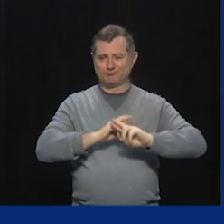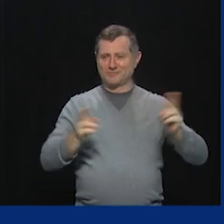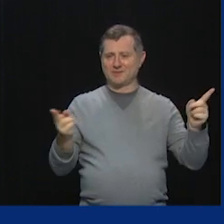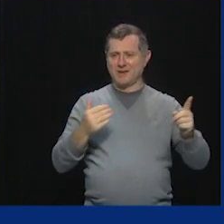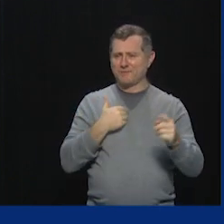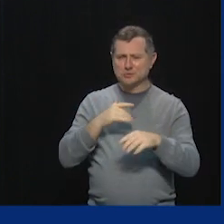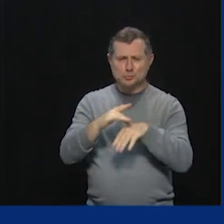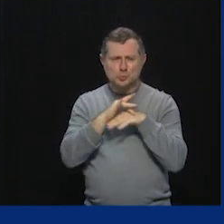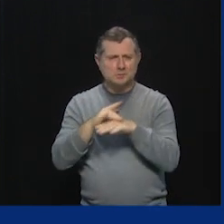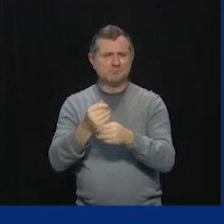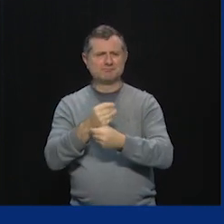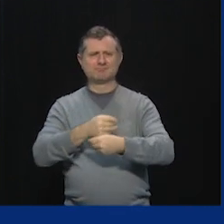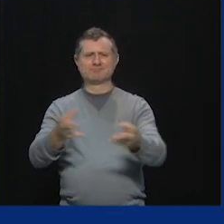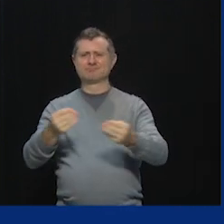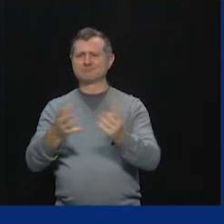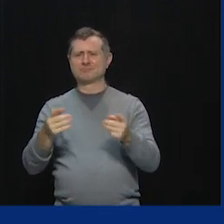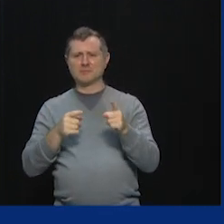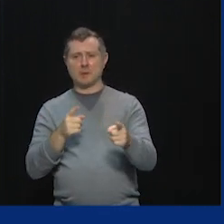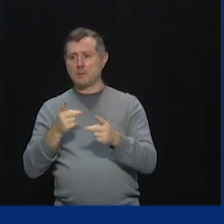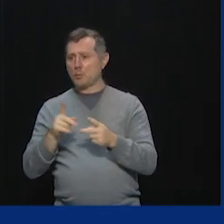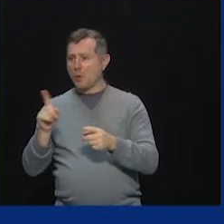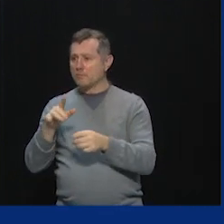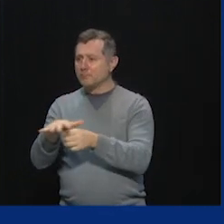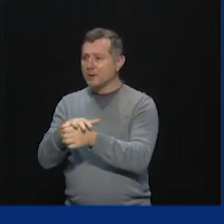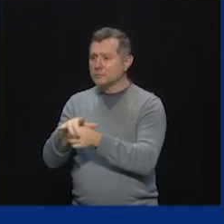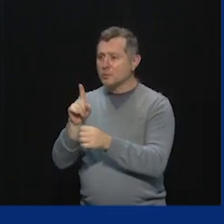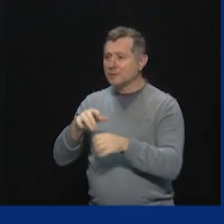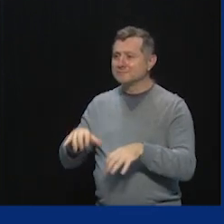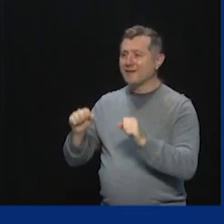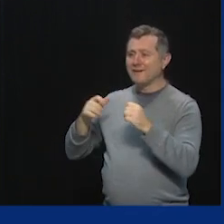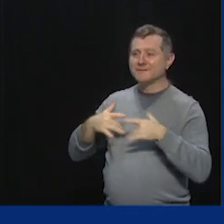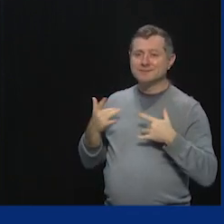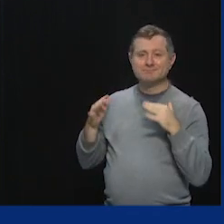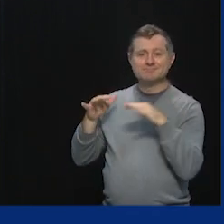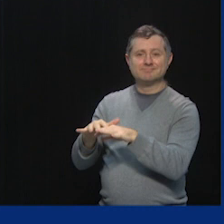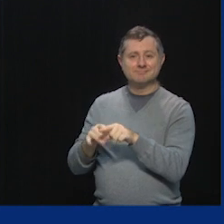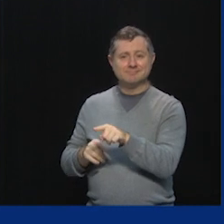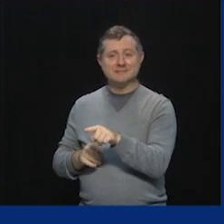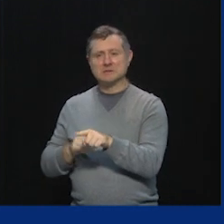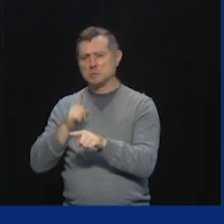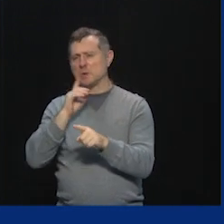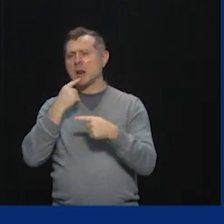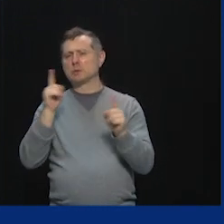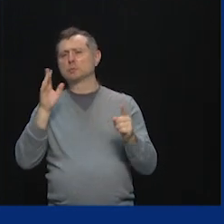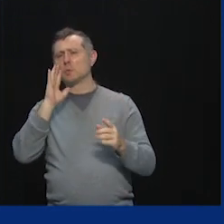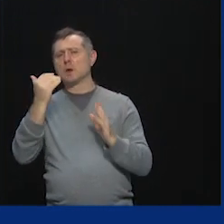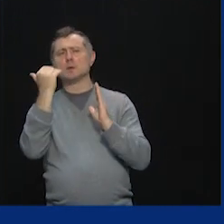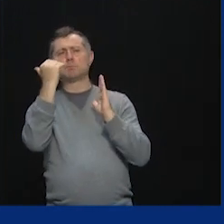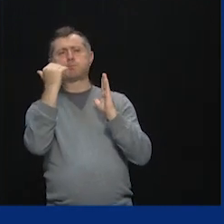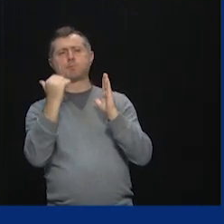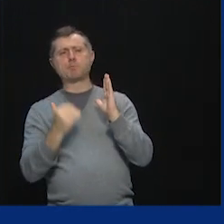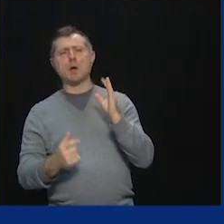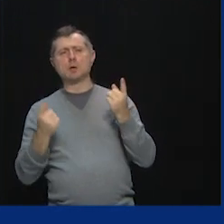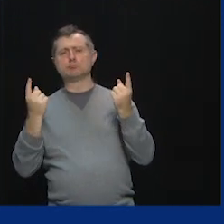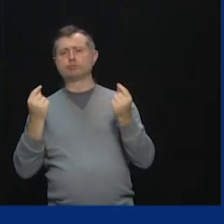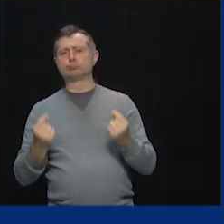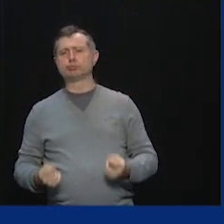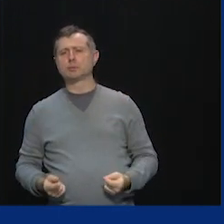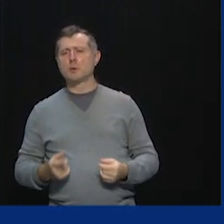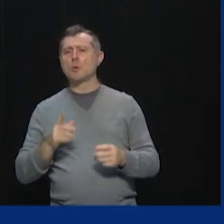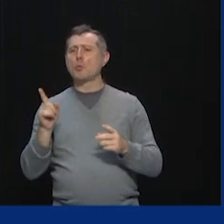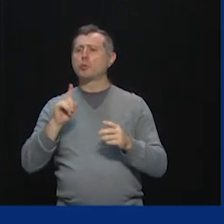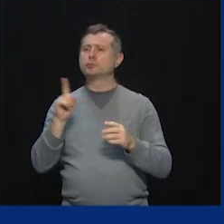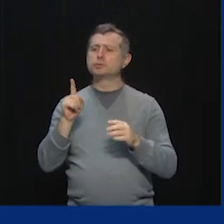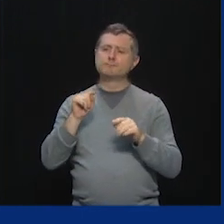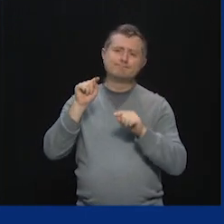literally taking the vehicles to the schools and making it easier. We're going to be announcing the list of schools where this will be occurring very soon. So we're going to make it